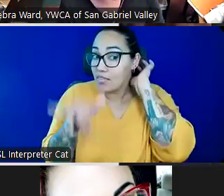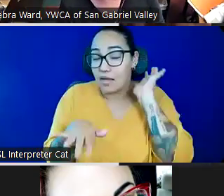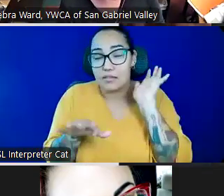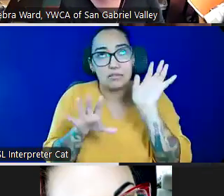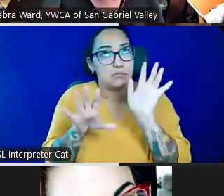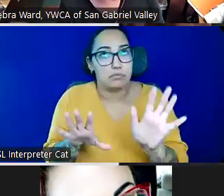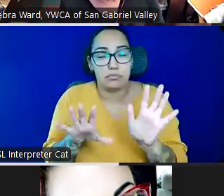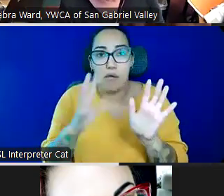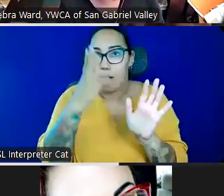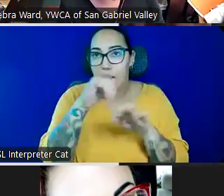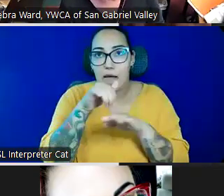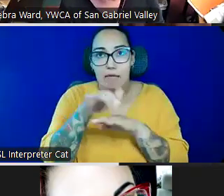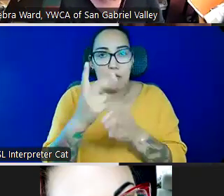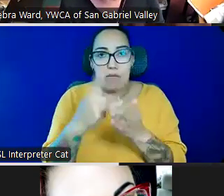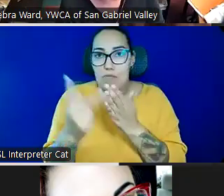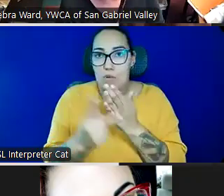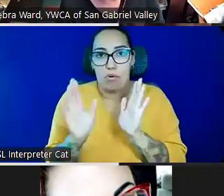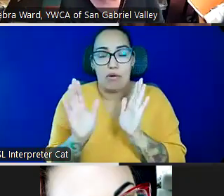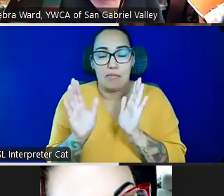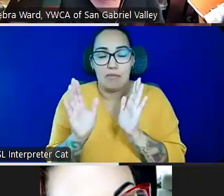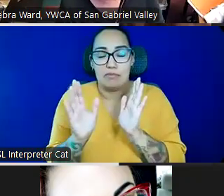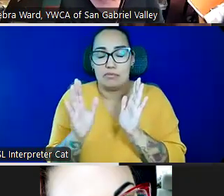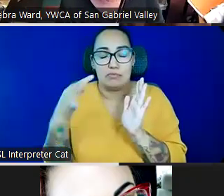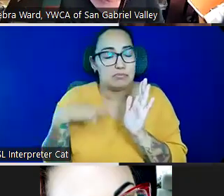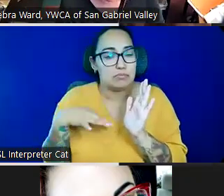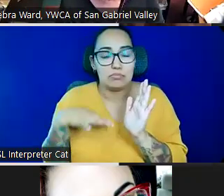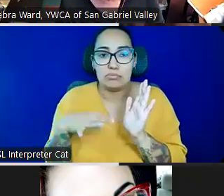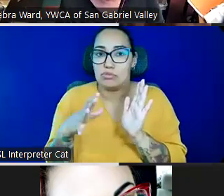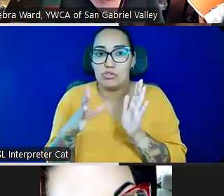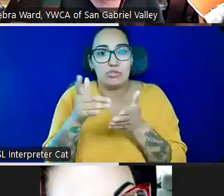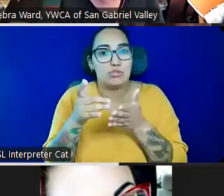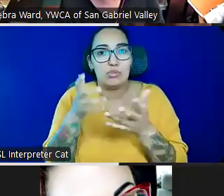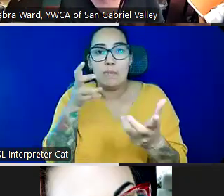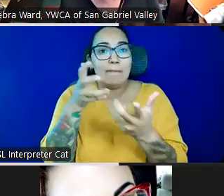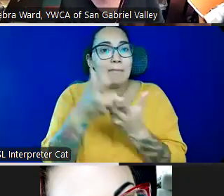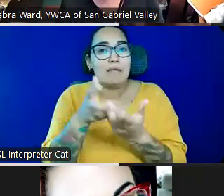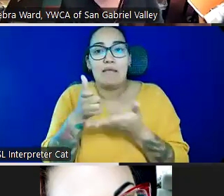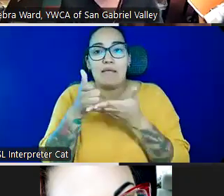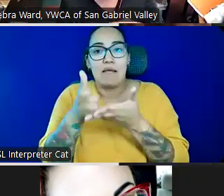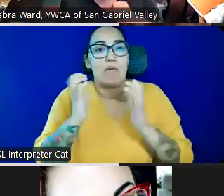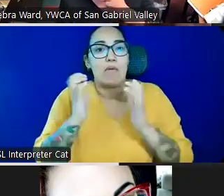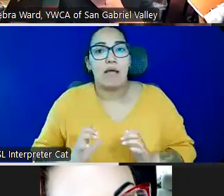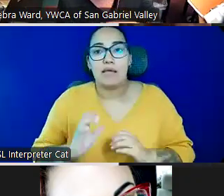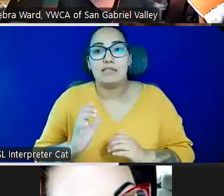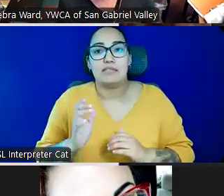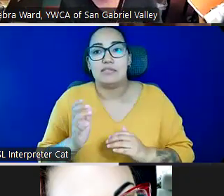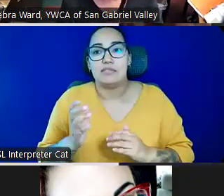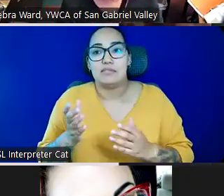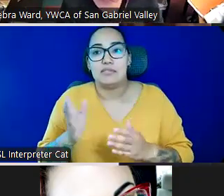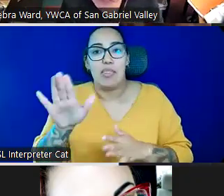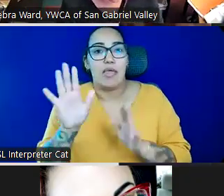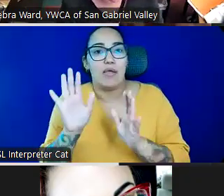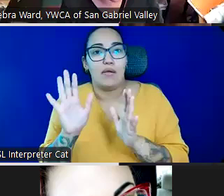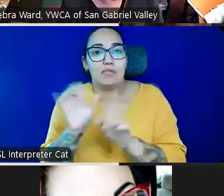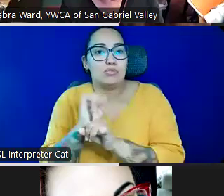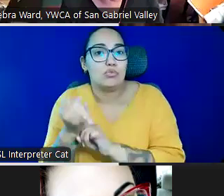godsend program to be able to meet our clients where they are, especially when they are